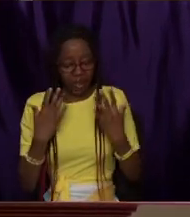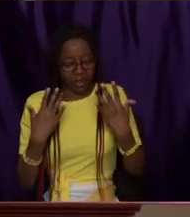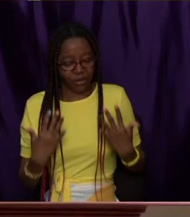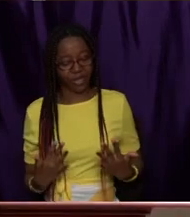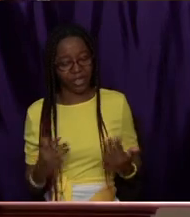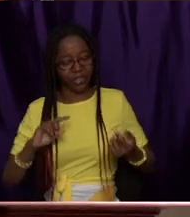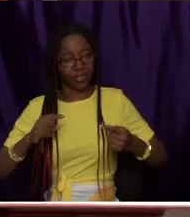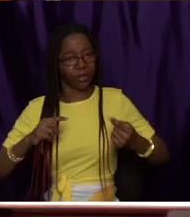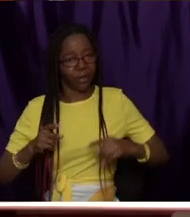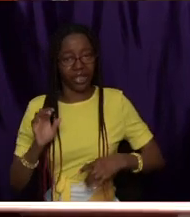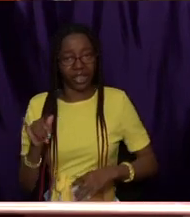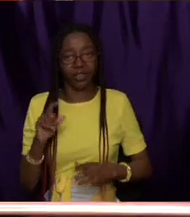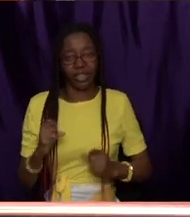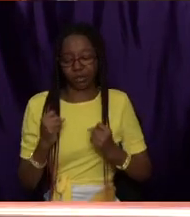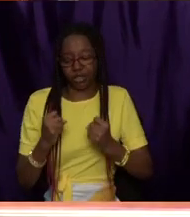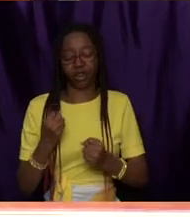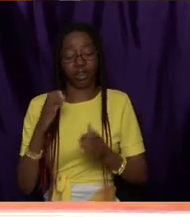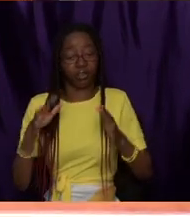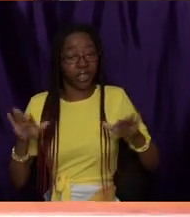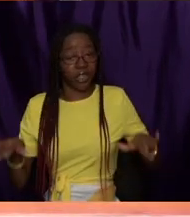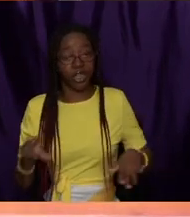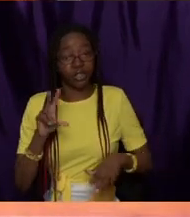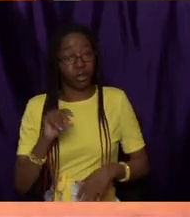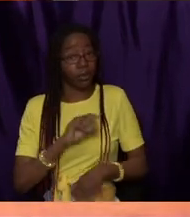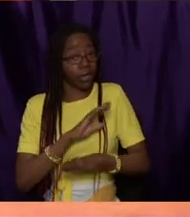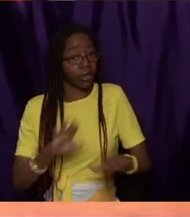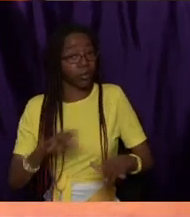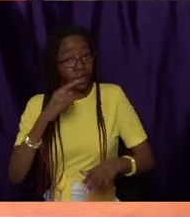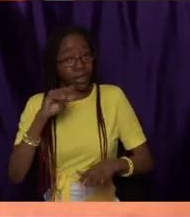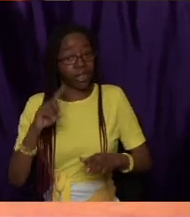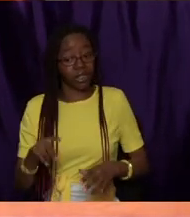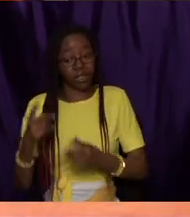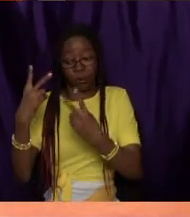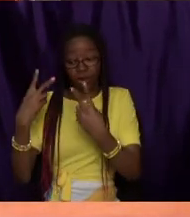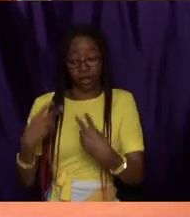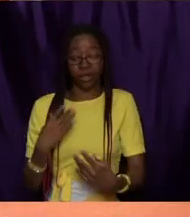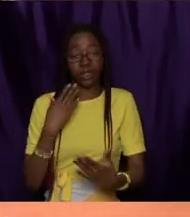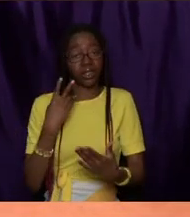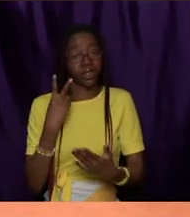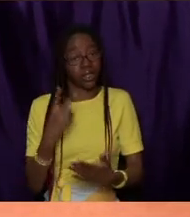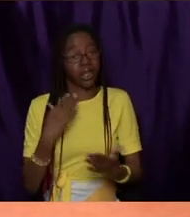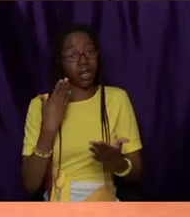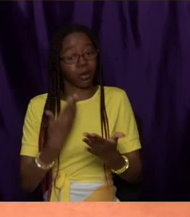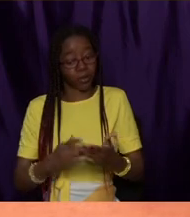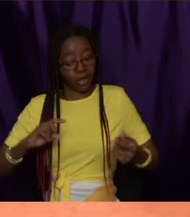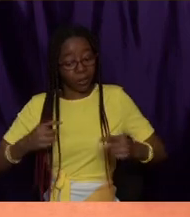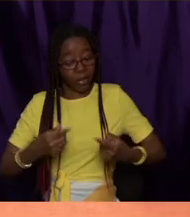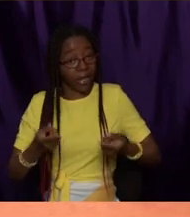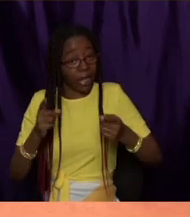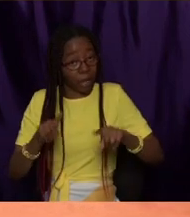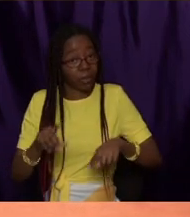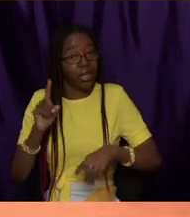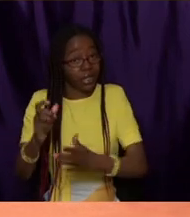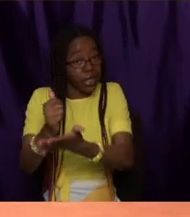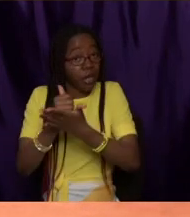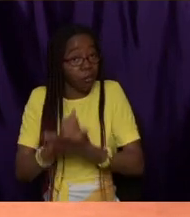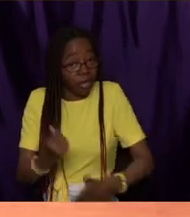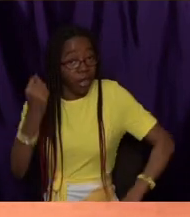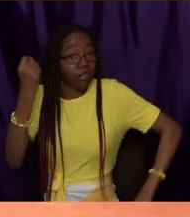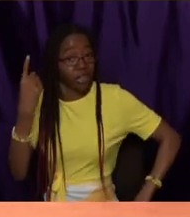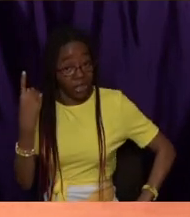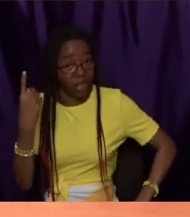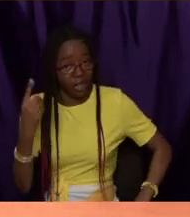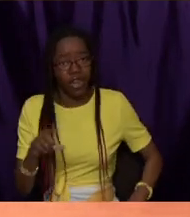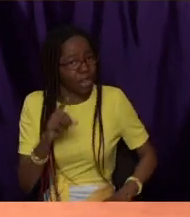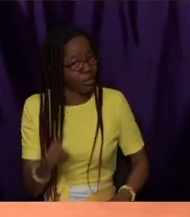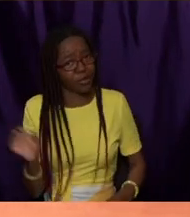like that. You gotta be strong for the kids. No, I don't. The kids need to watch me to see how good grief happens. They need to help me to understand